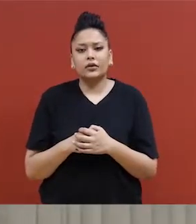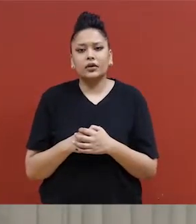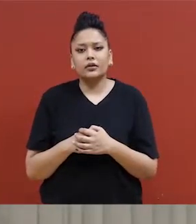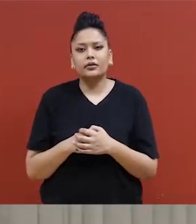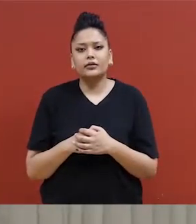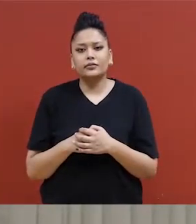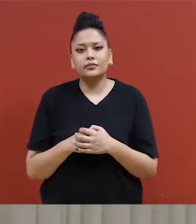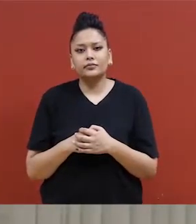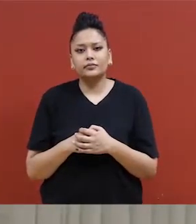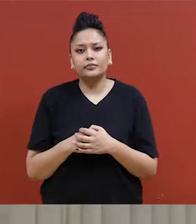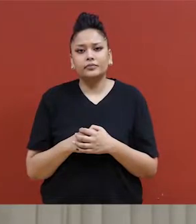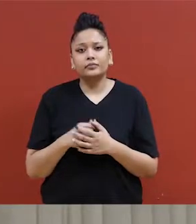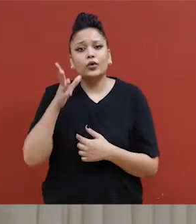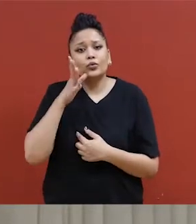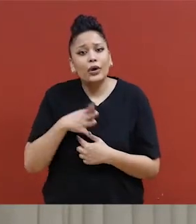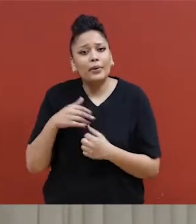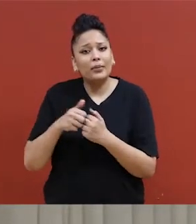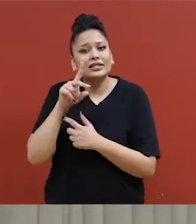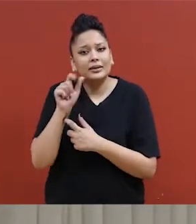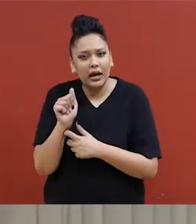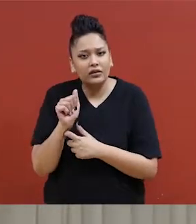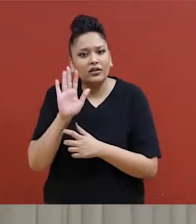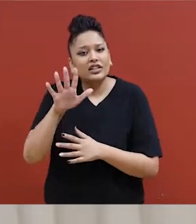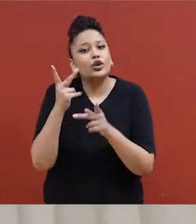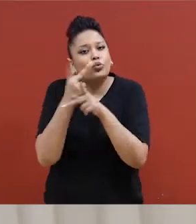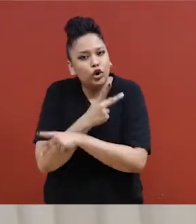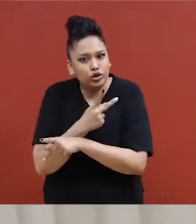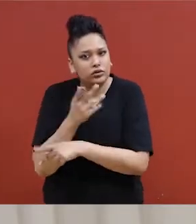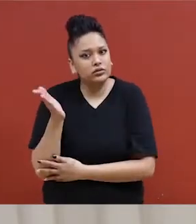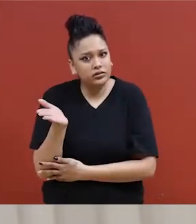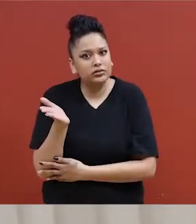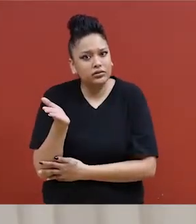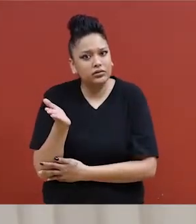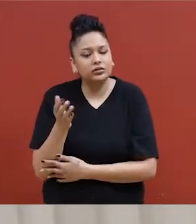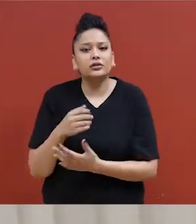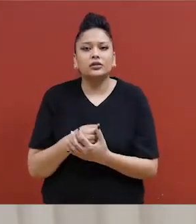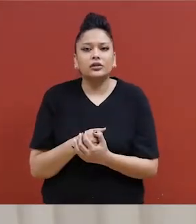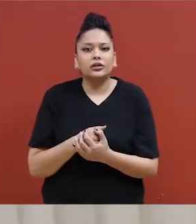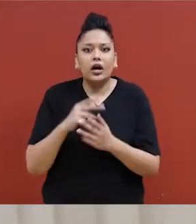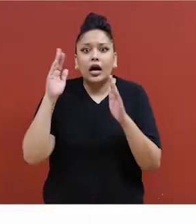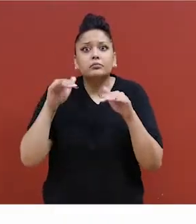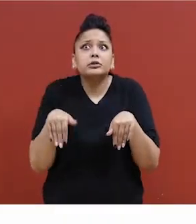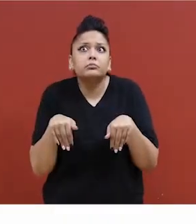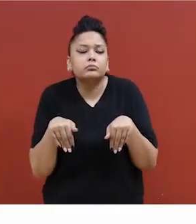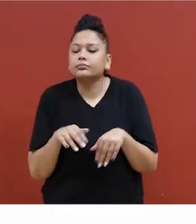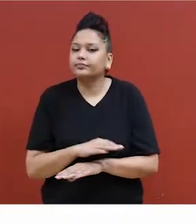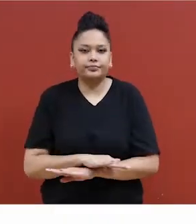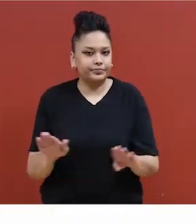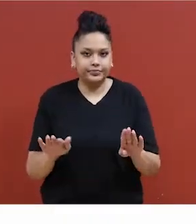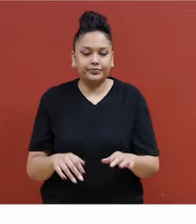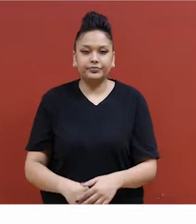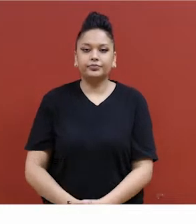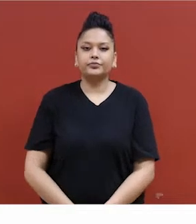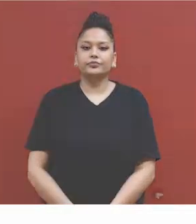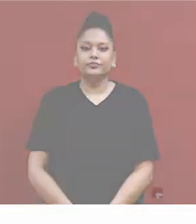be times 100 for women who are living with disability.